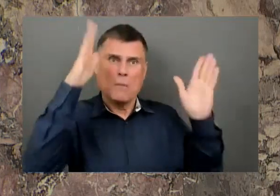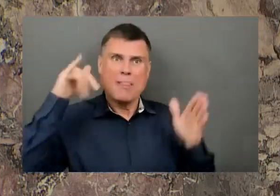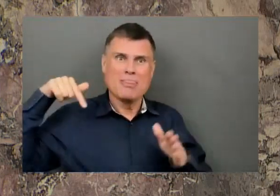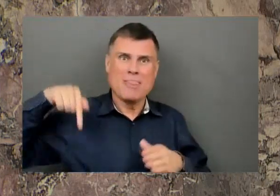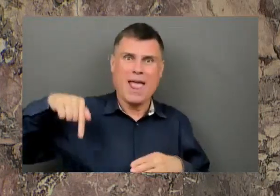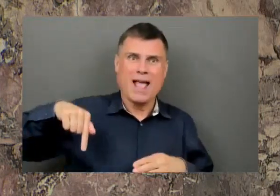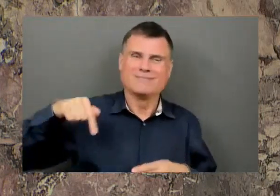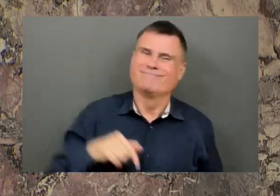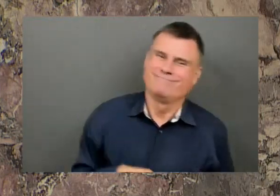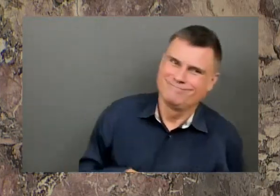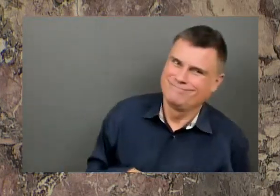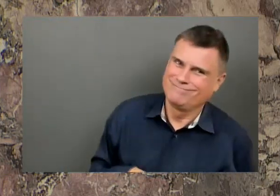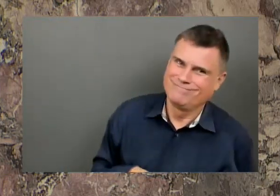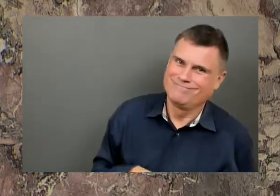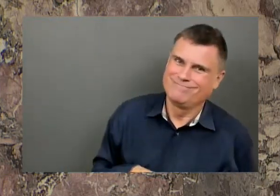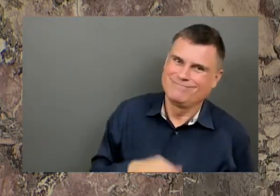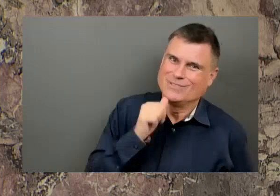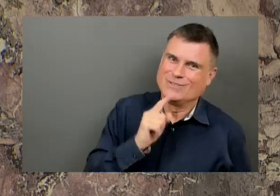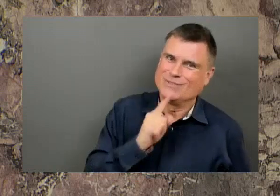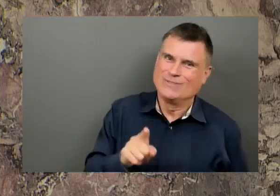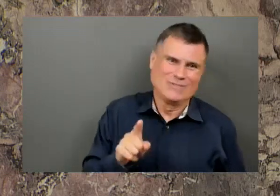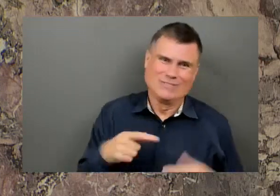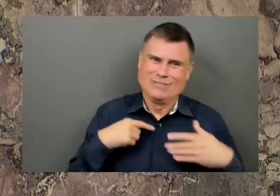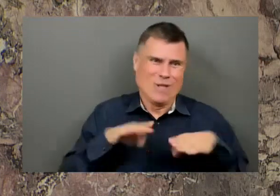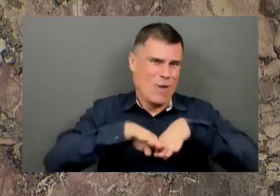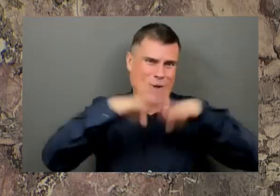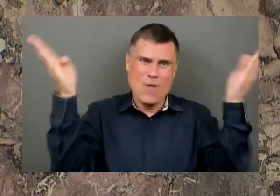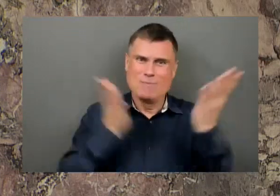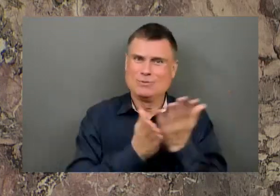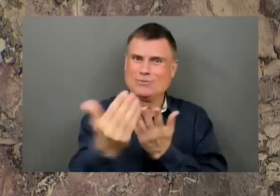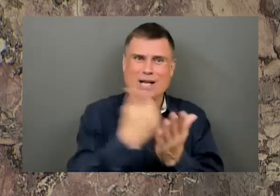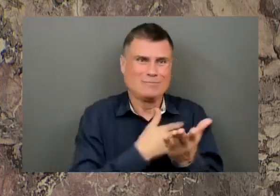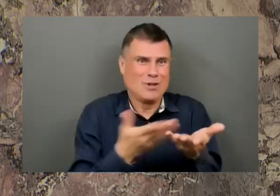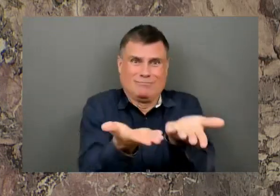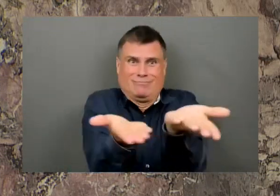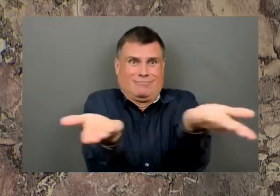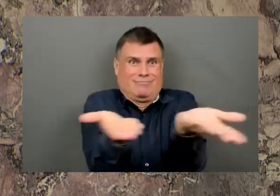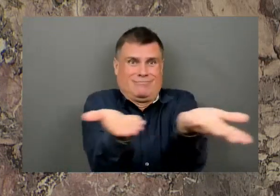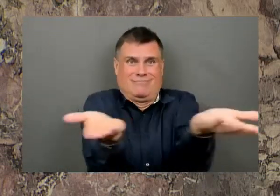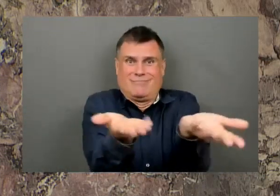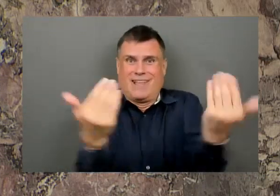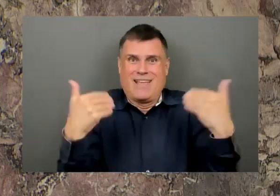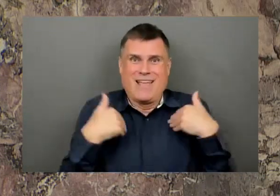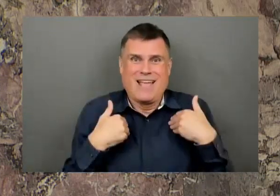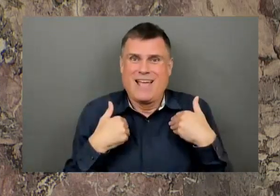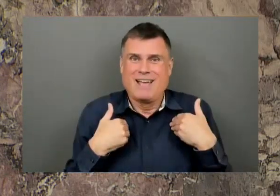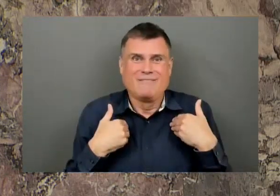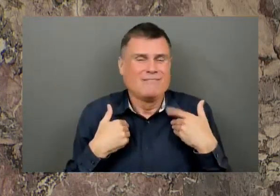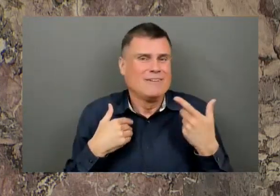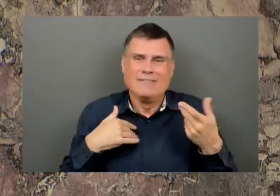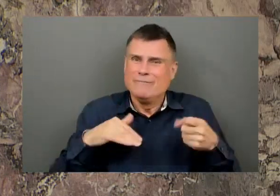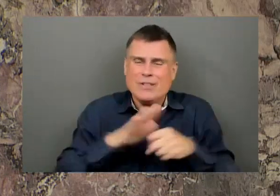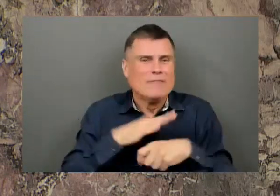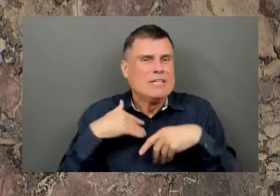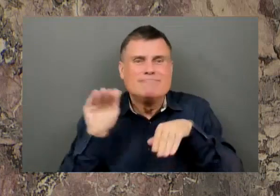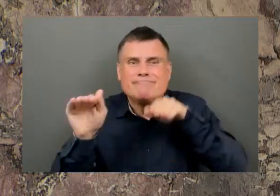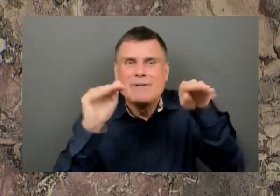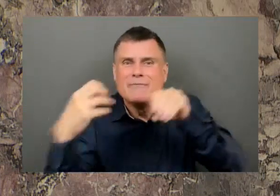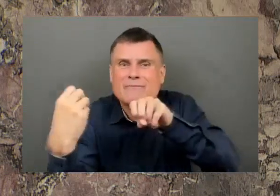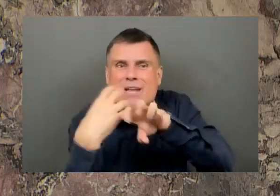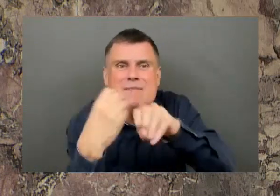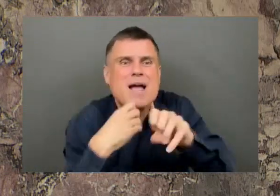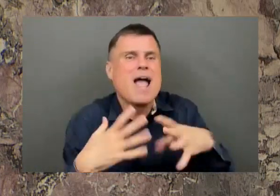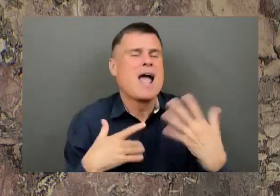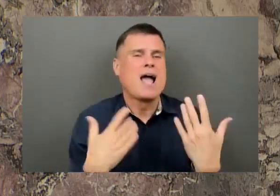it come forward, will be considered with full opportunity for public input. Thank you, Minister. I will simply reiterate, Honourable